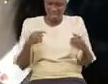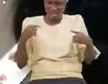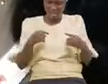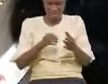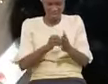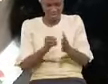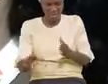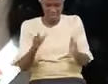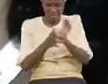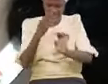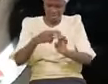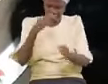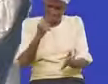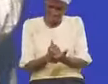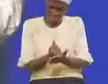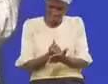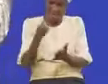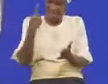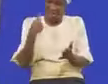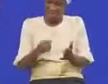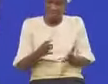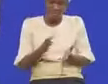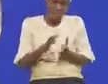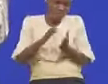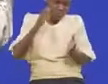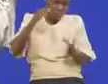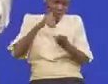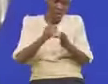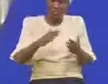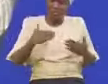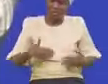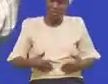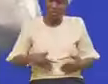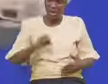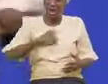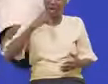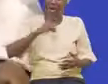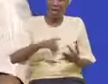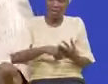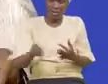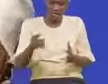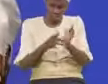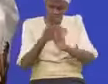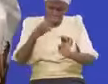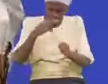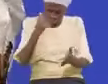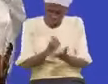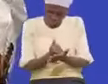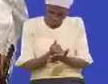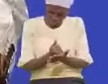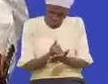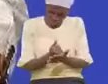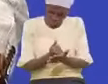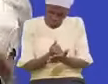De vevese sema jo. Numa tele o unti la mebe degbe. Doko wazon.